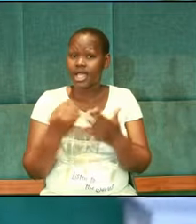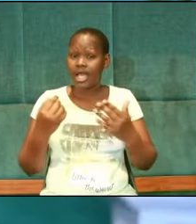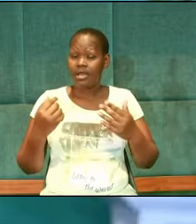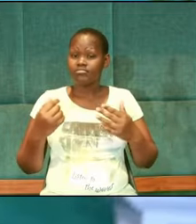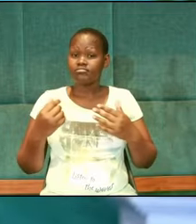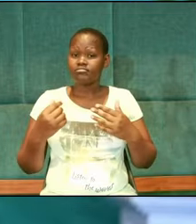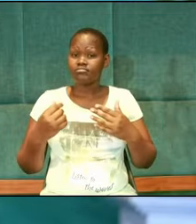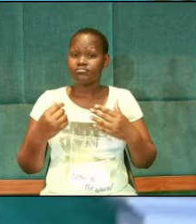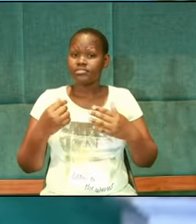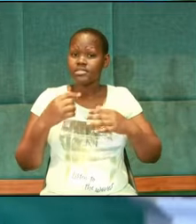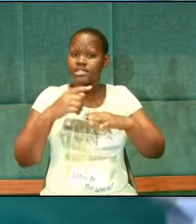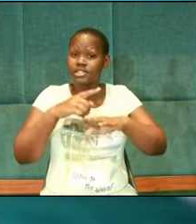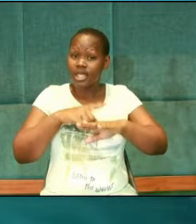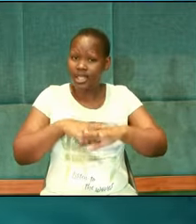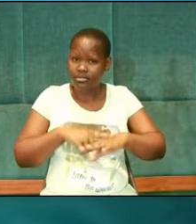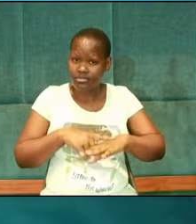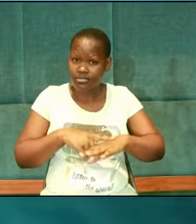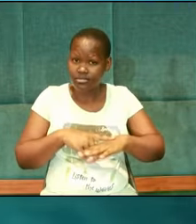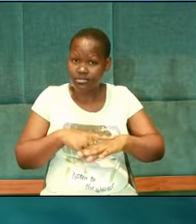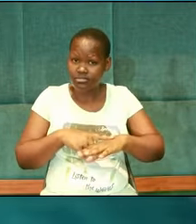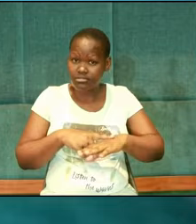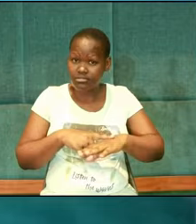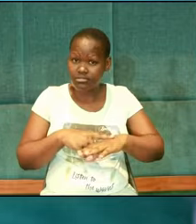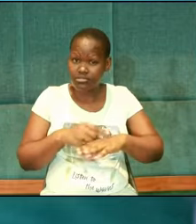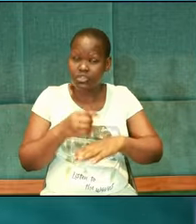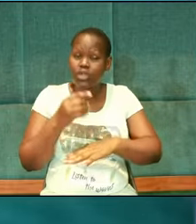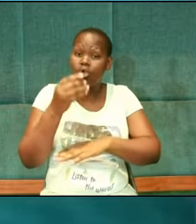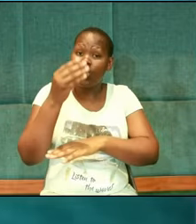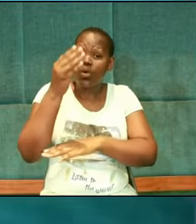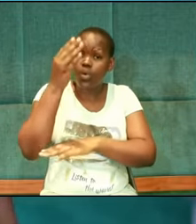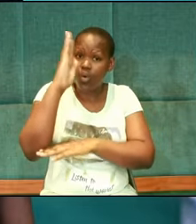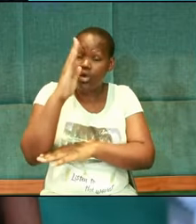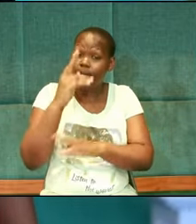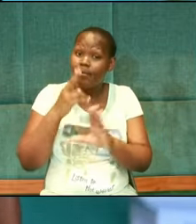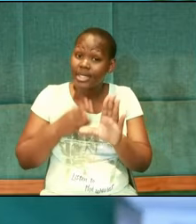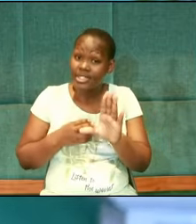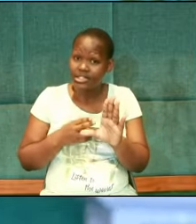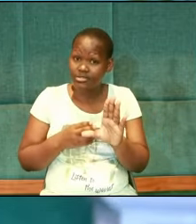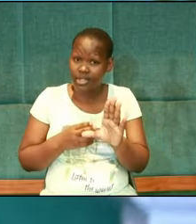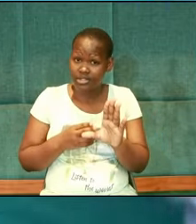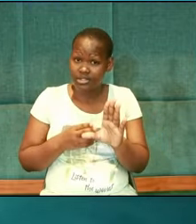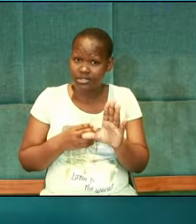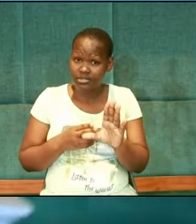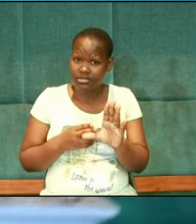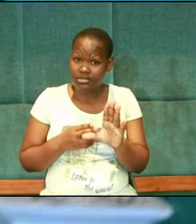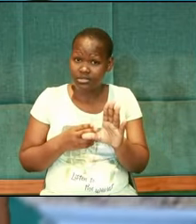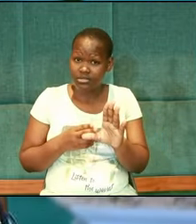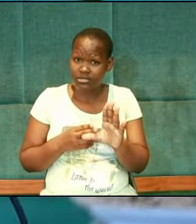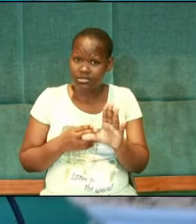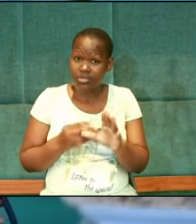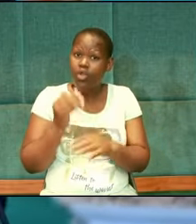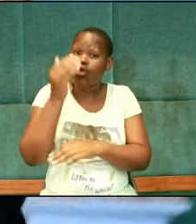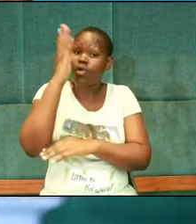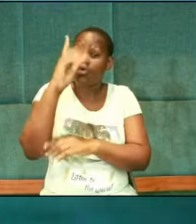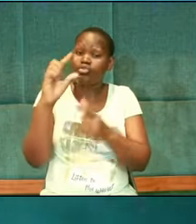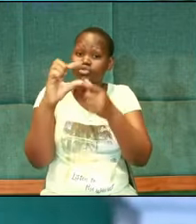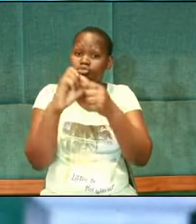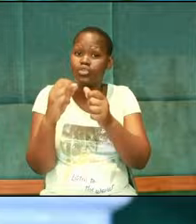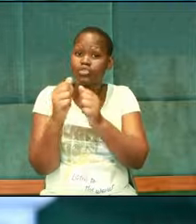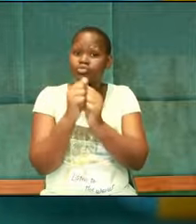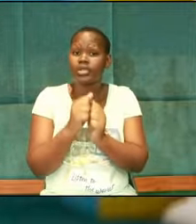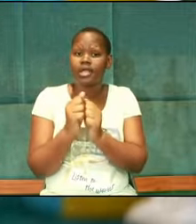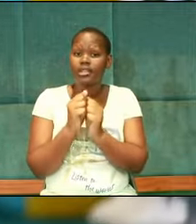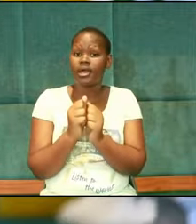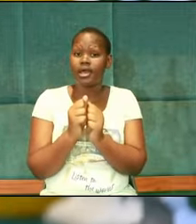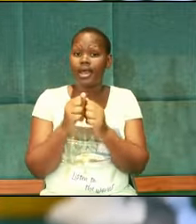we need to take a slack. God is the active participant. It's not what you think. He says what God has joined together. And the question